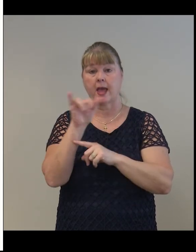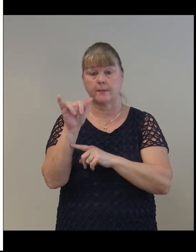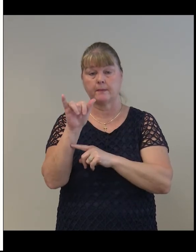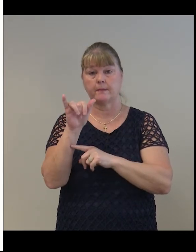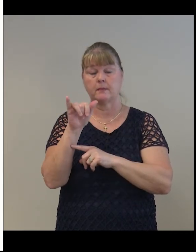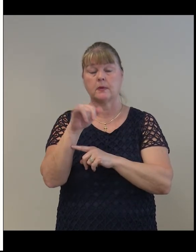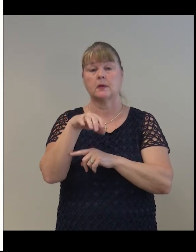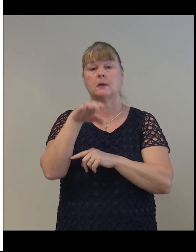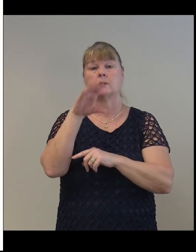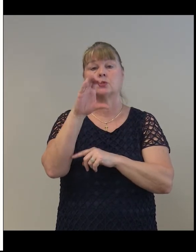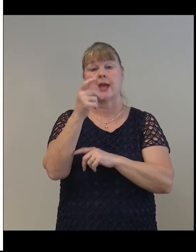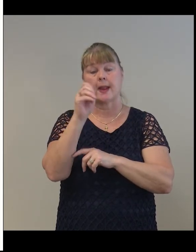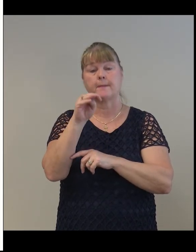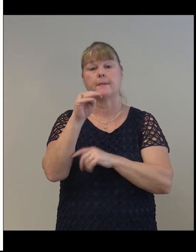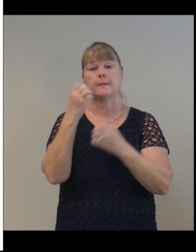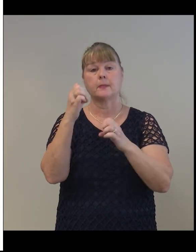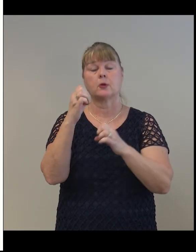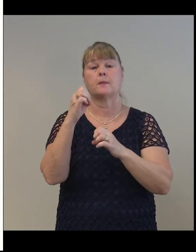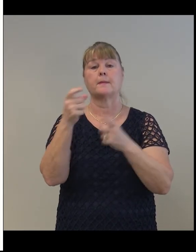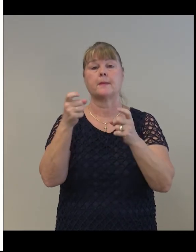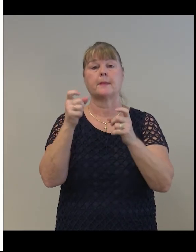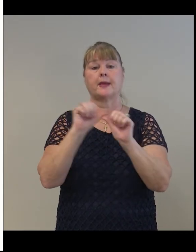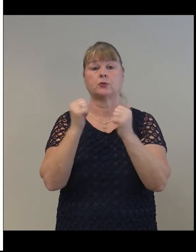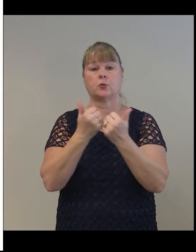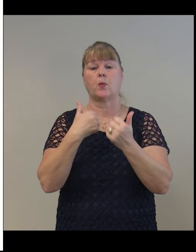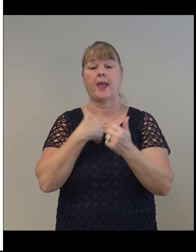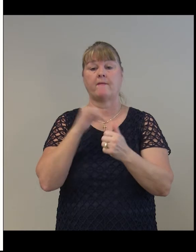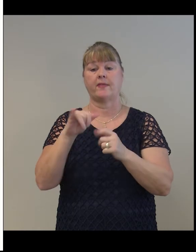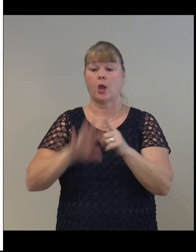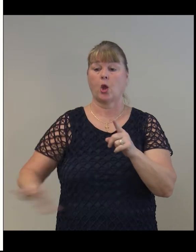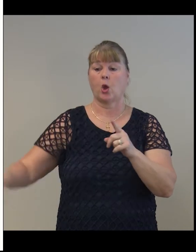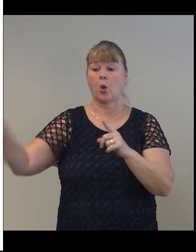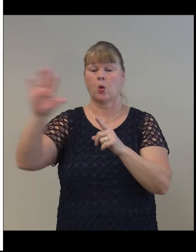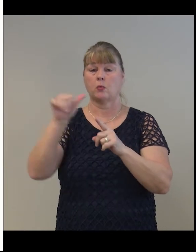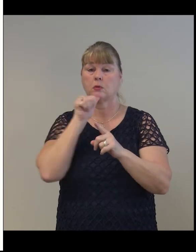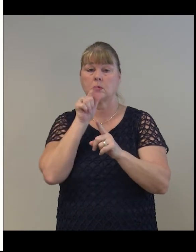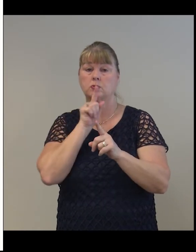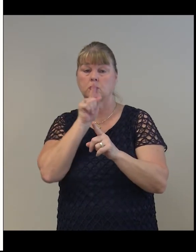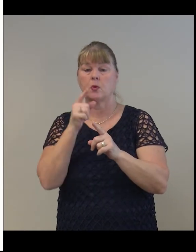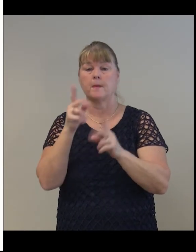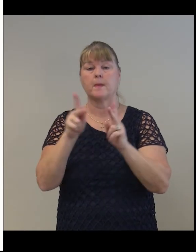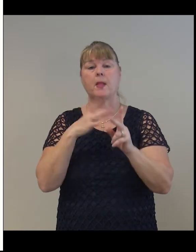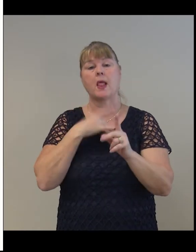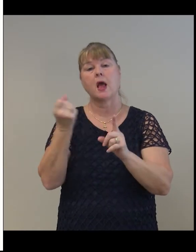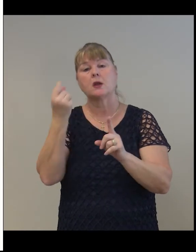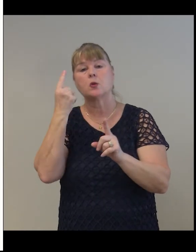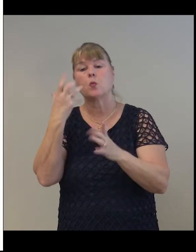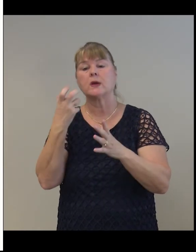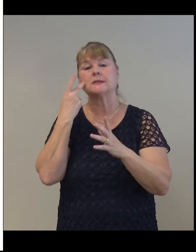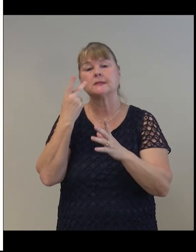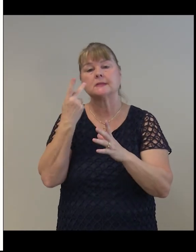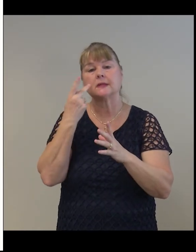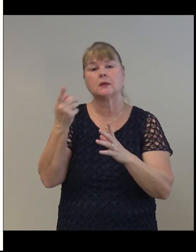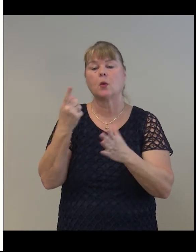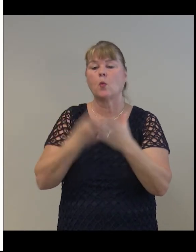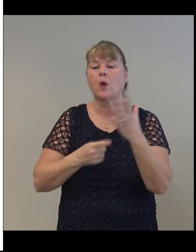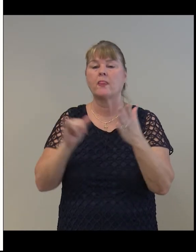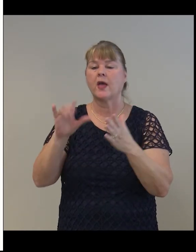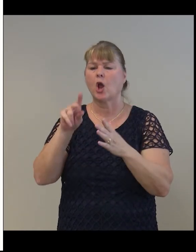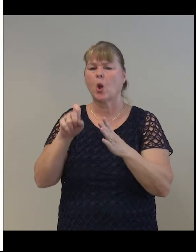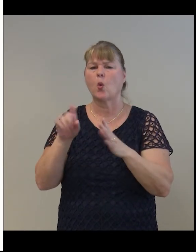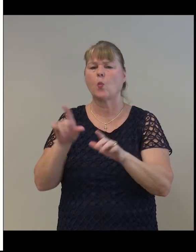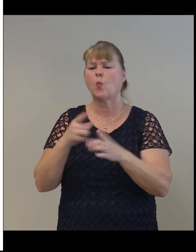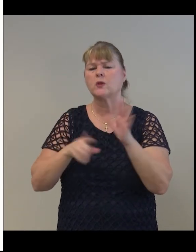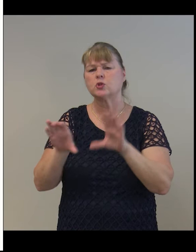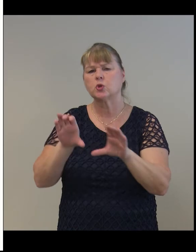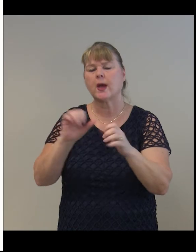Chatham Emergency Management Agency. We've got that cone of uncertainty because people like to understand, they want to see what